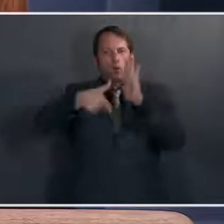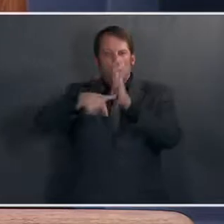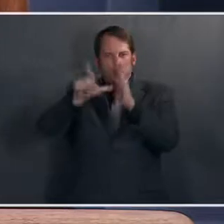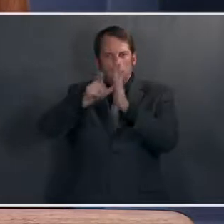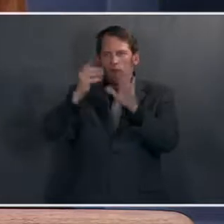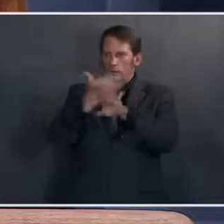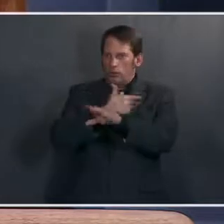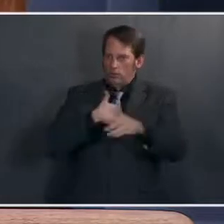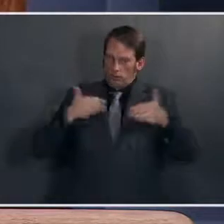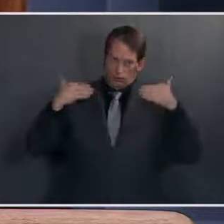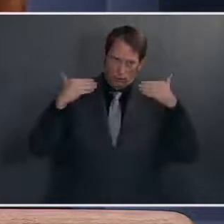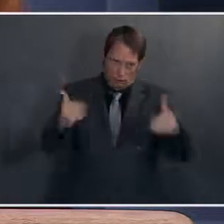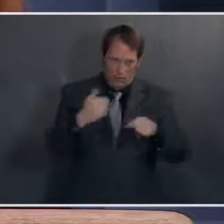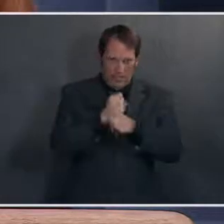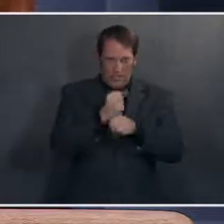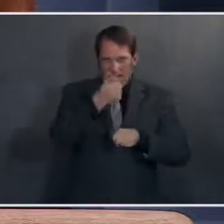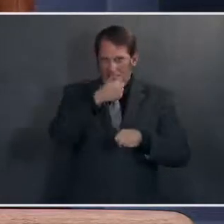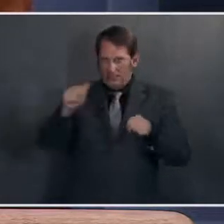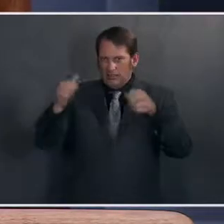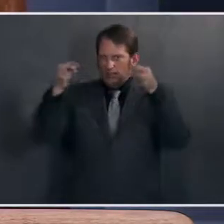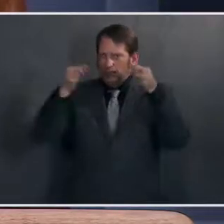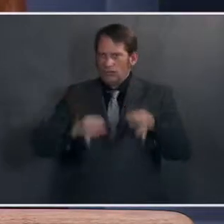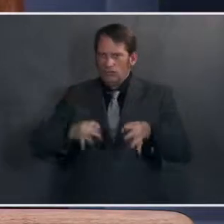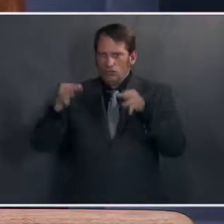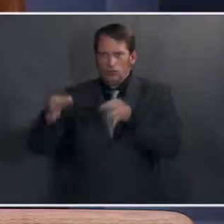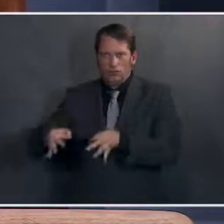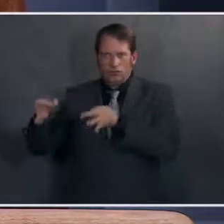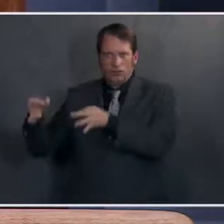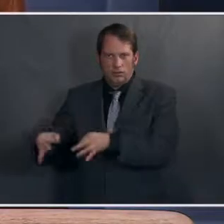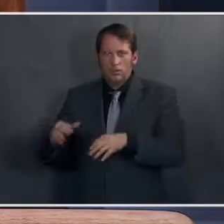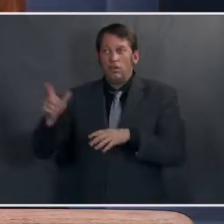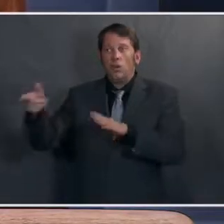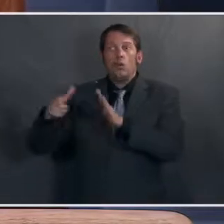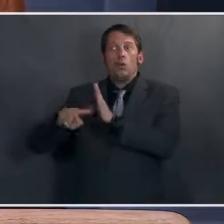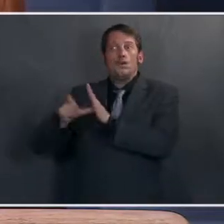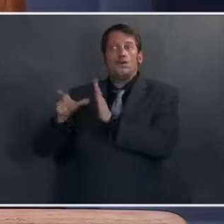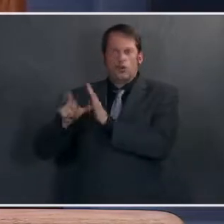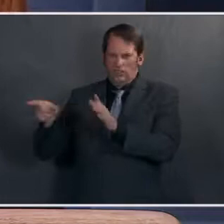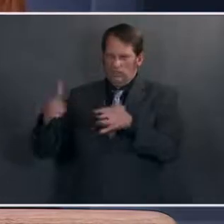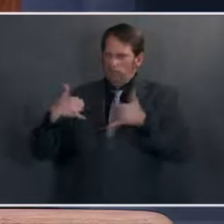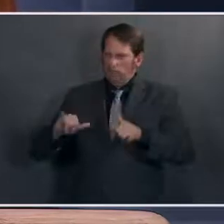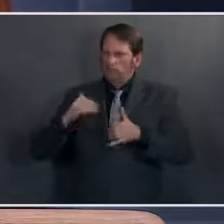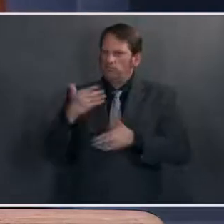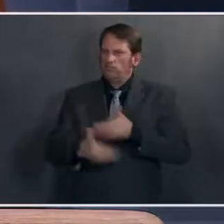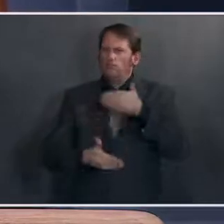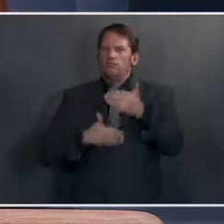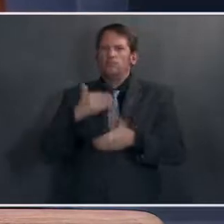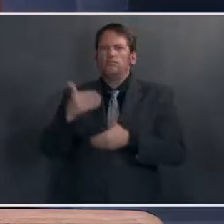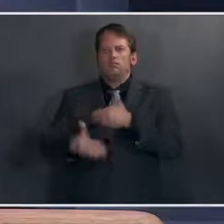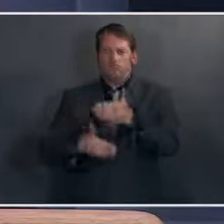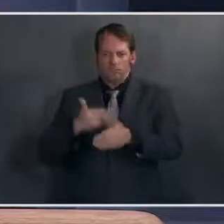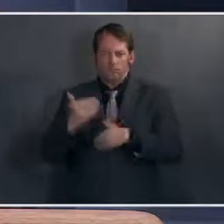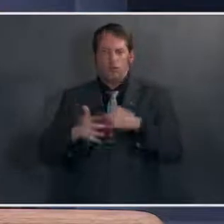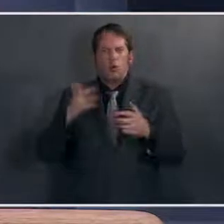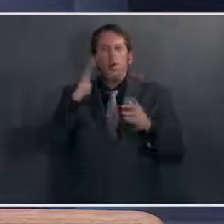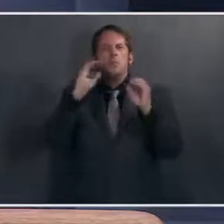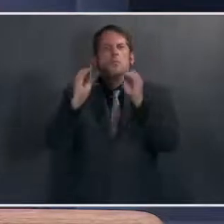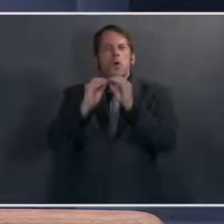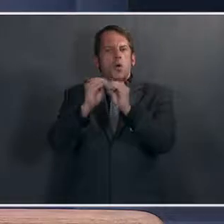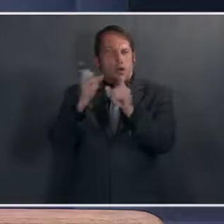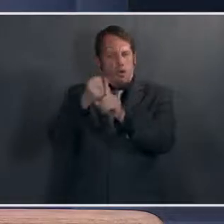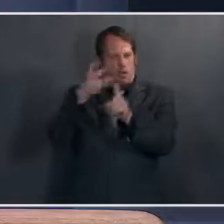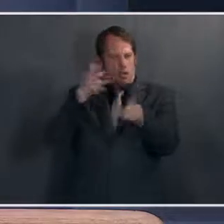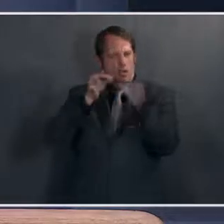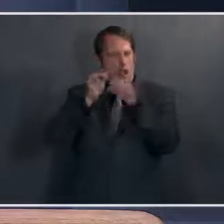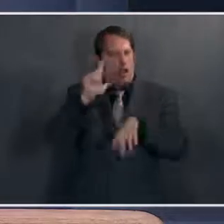It's an ongoing review, and when it's concluded, I'm sure we'll have more to say about our view. Go ahead. Thank you, Jen. The top